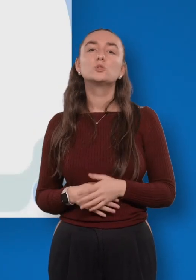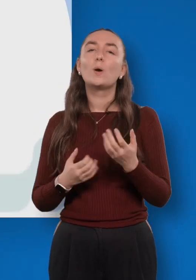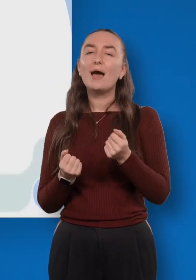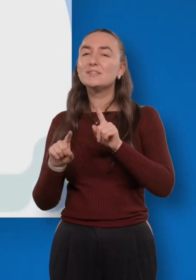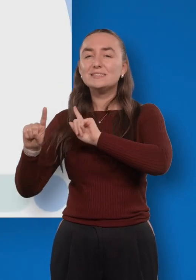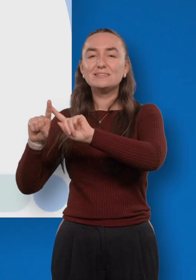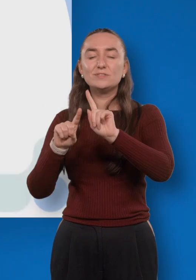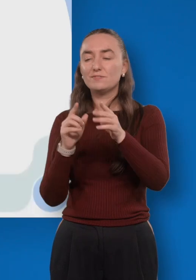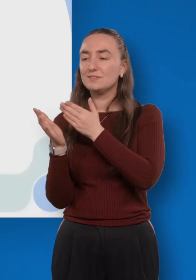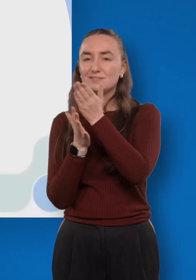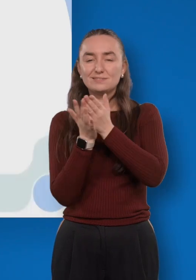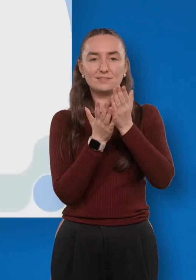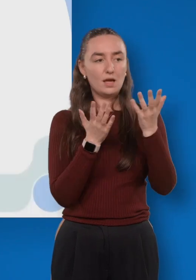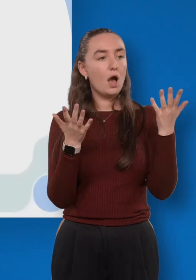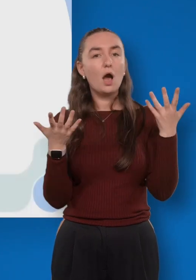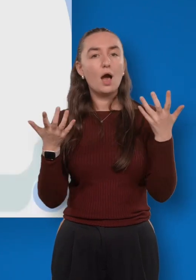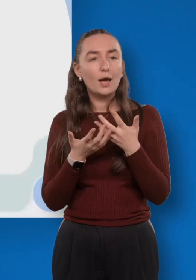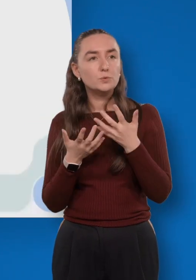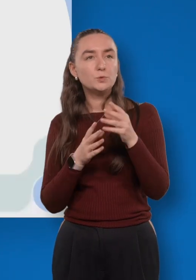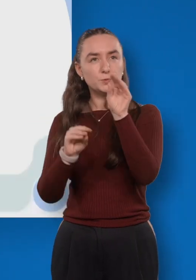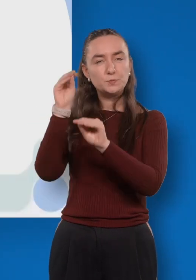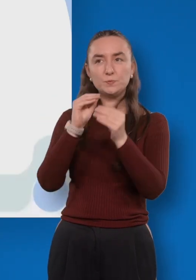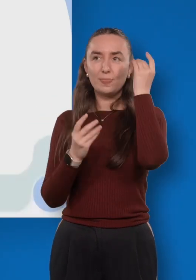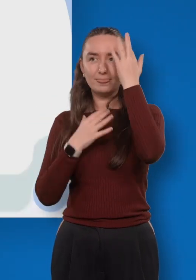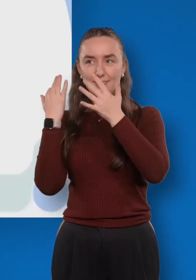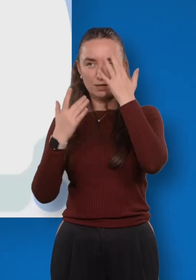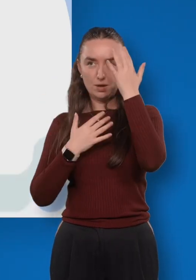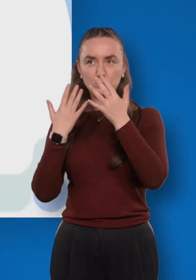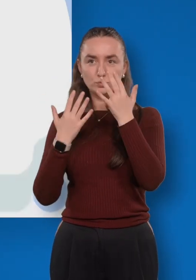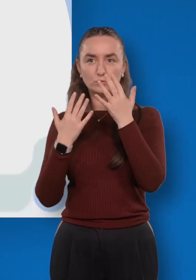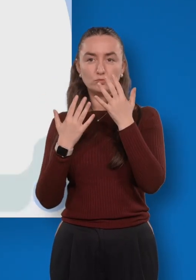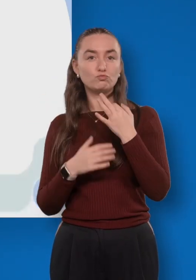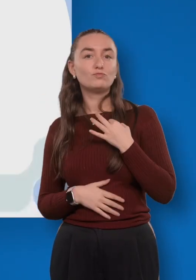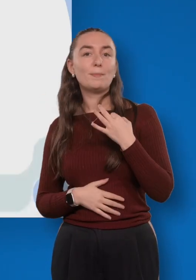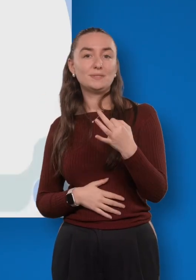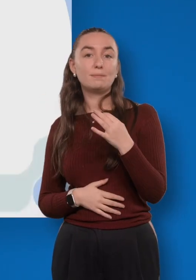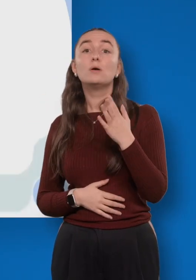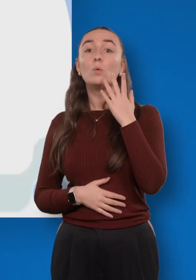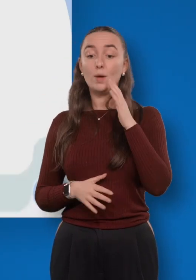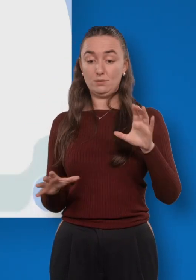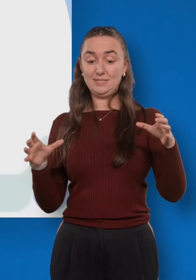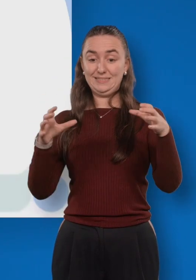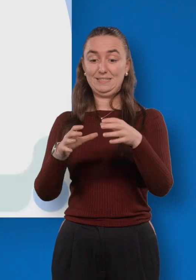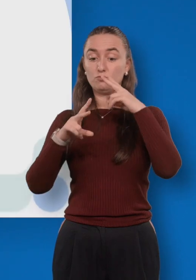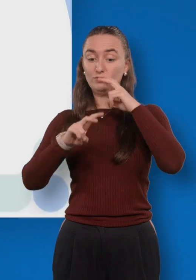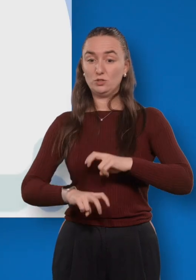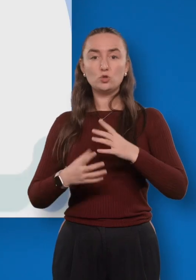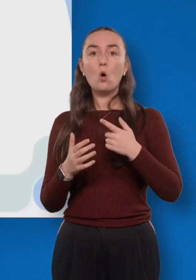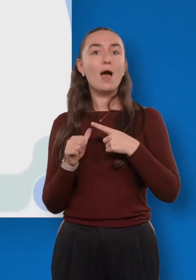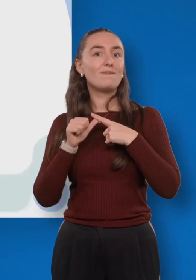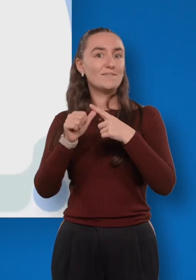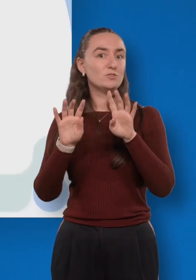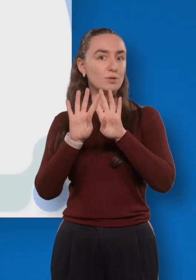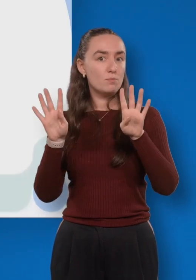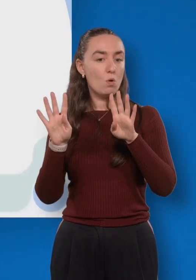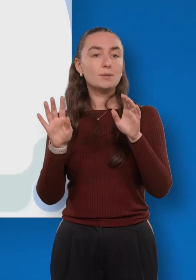make sure that you're thinking that through carefully. And then once you brought your research team together or your advisory board together, you're actually